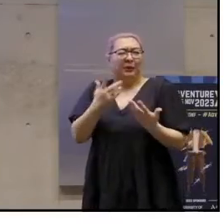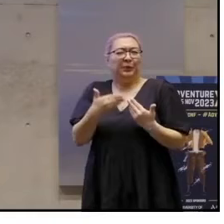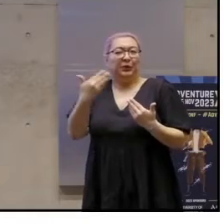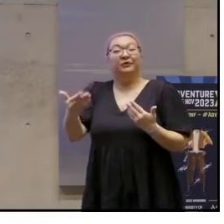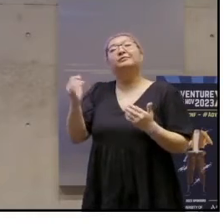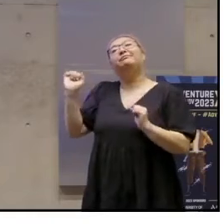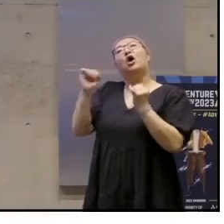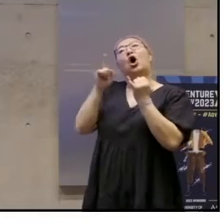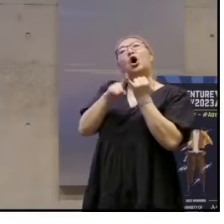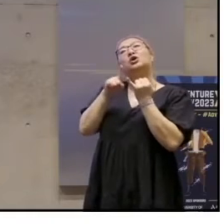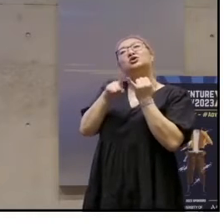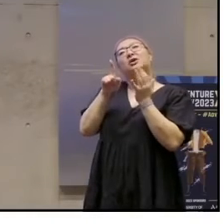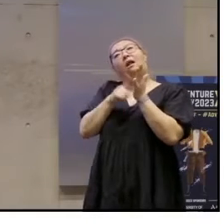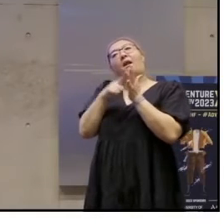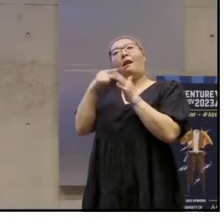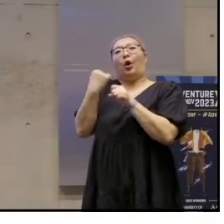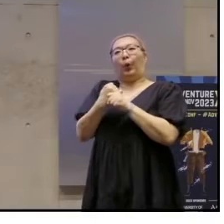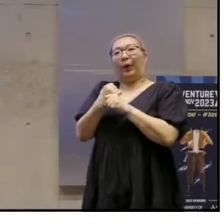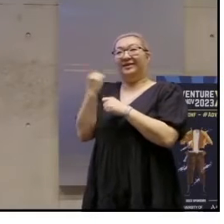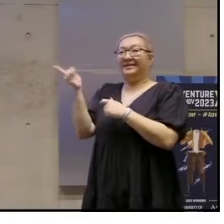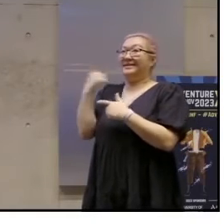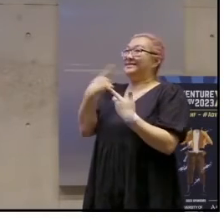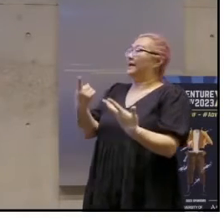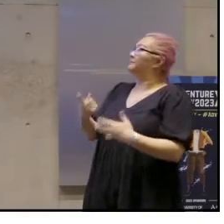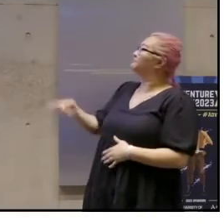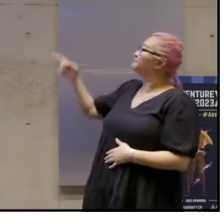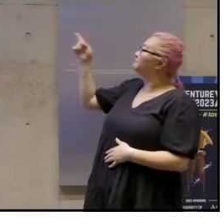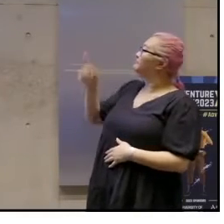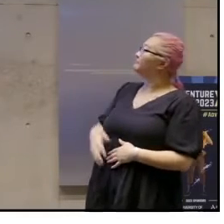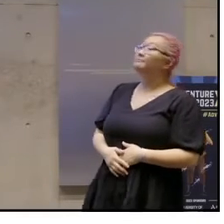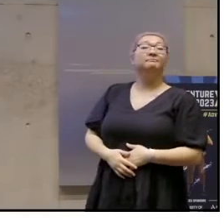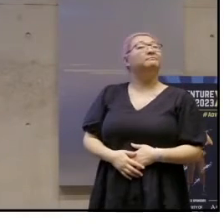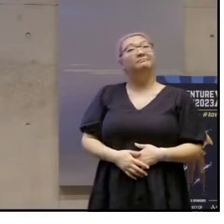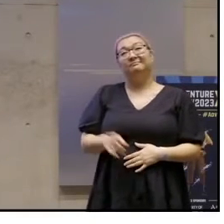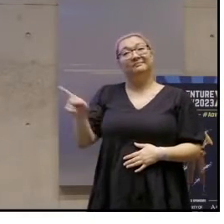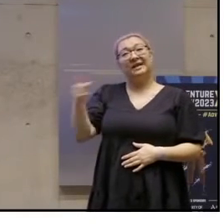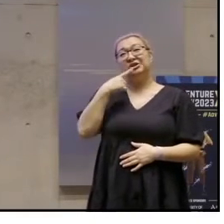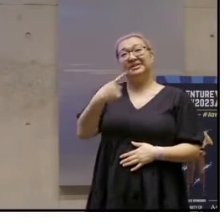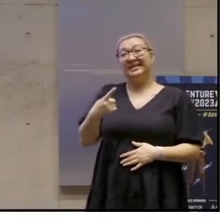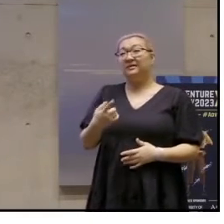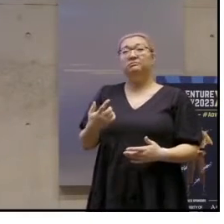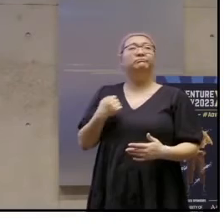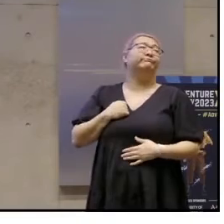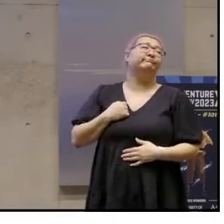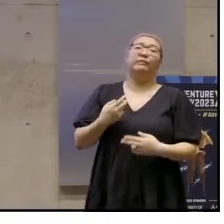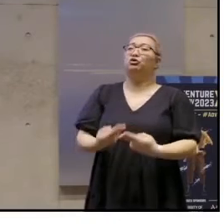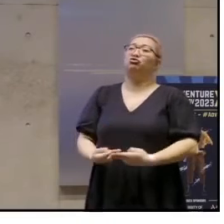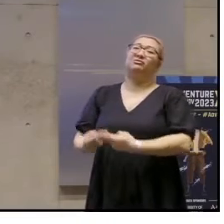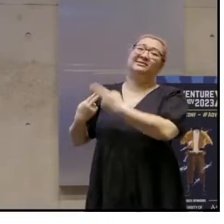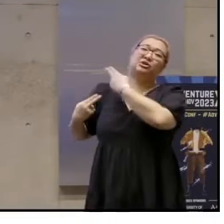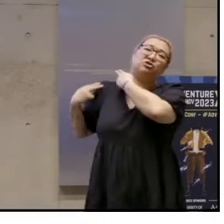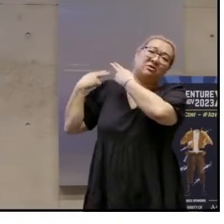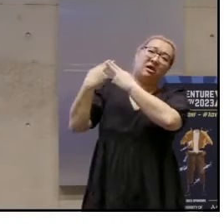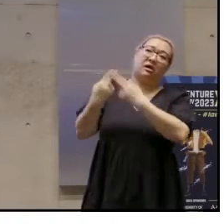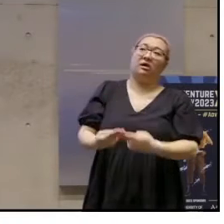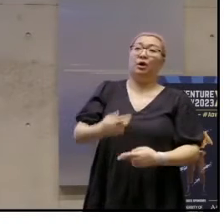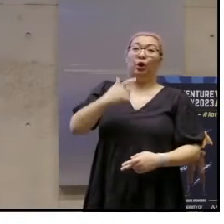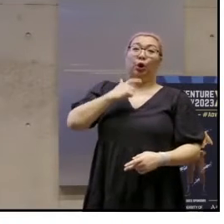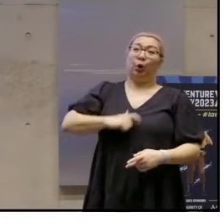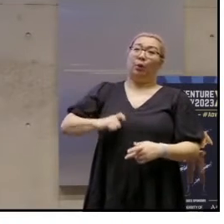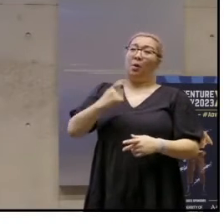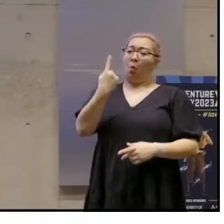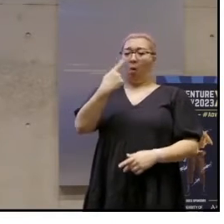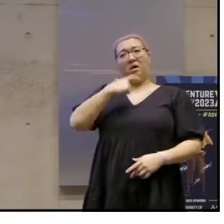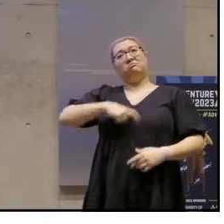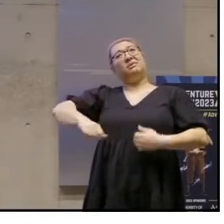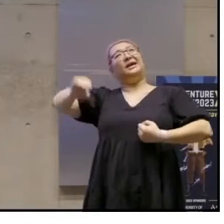to paraphrase, the traditional hero story is something that I believe, just like she does, is that something that is murdering us,